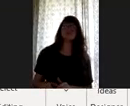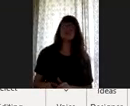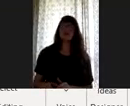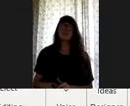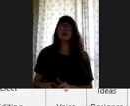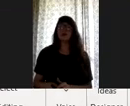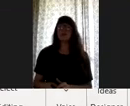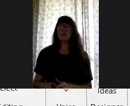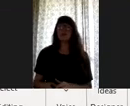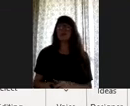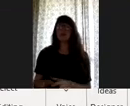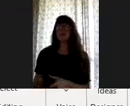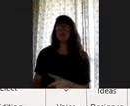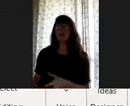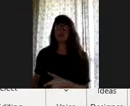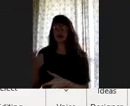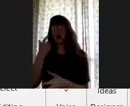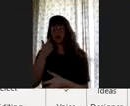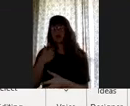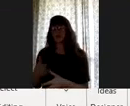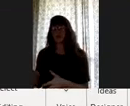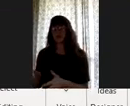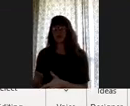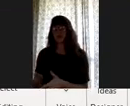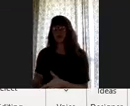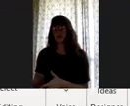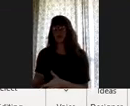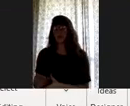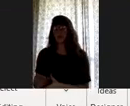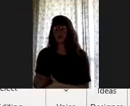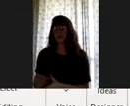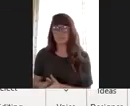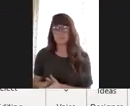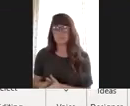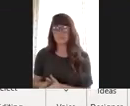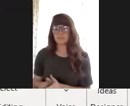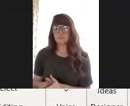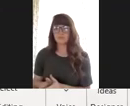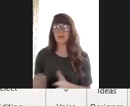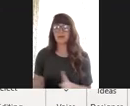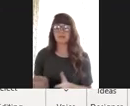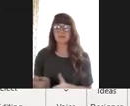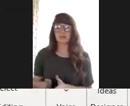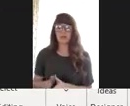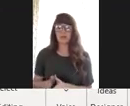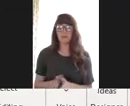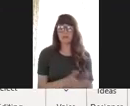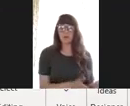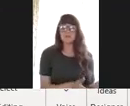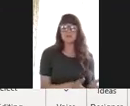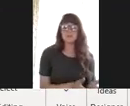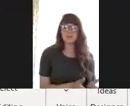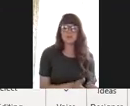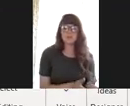Christ. Given how that is worded and where it is, how it's being said, that would go